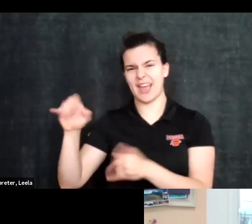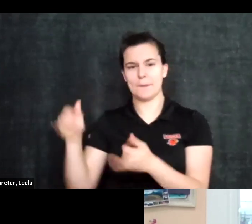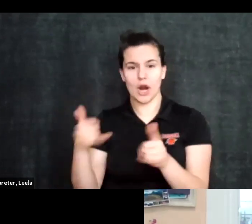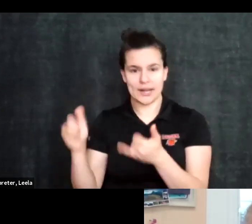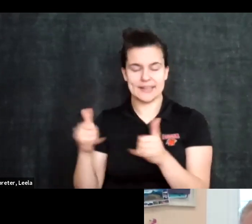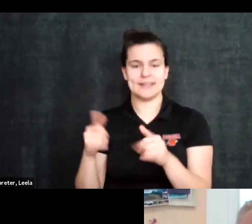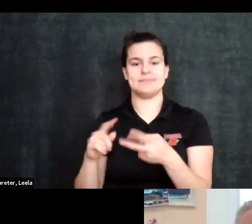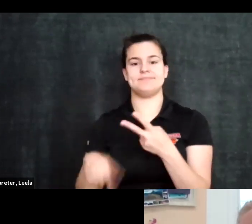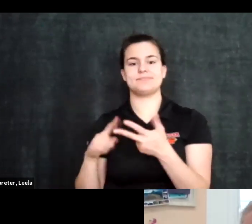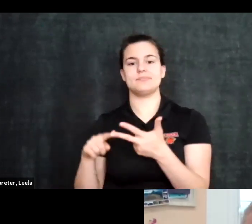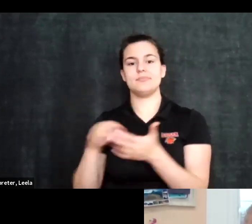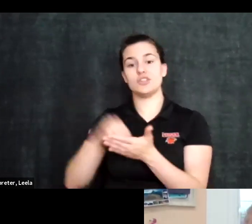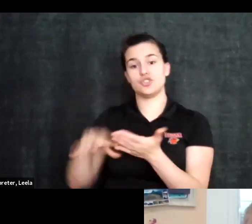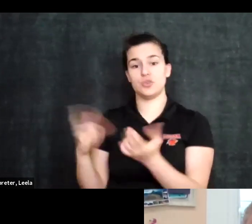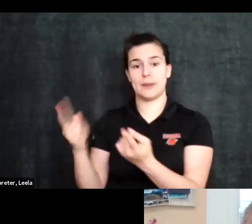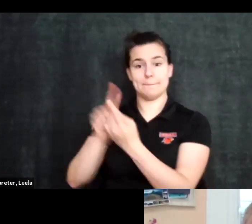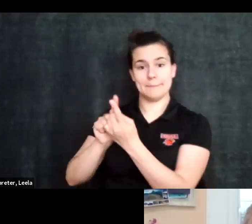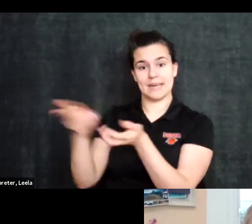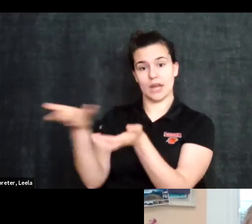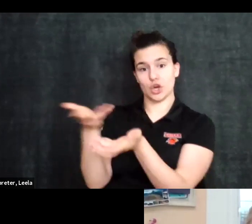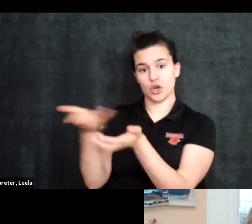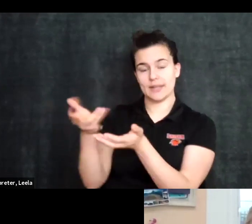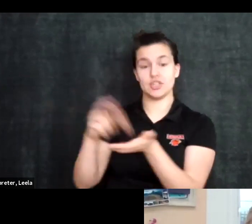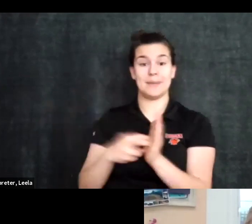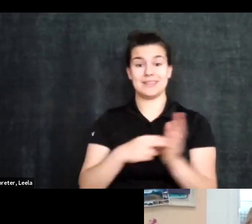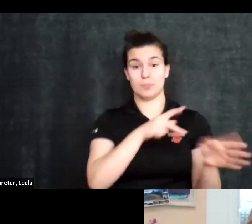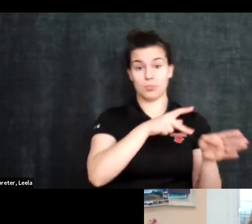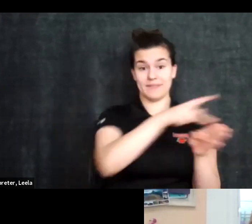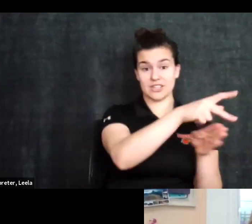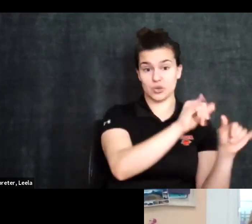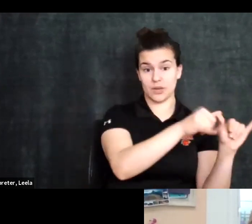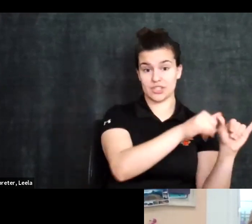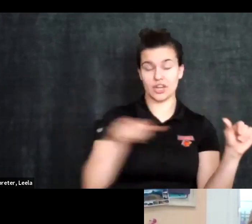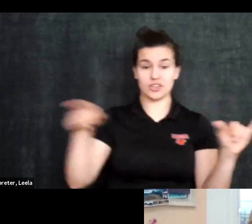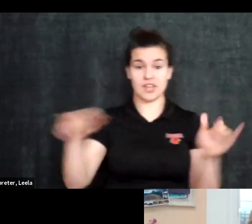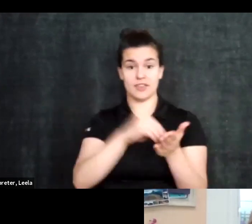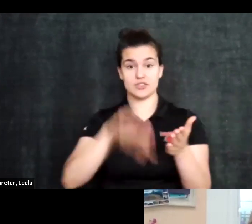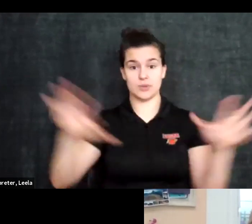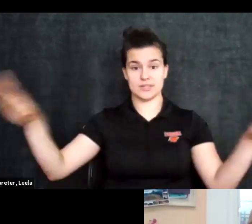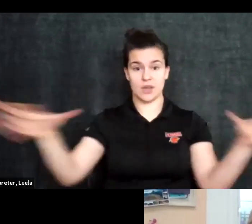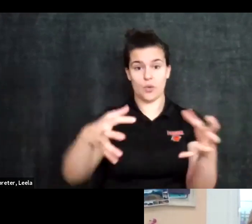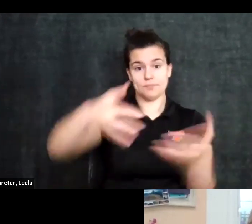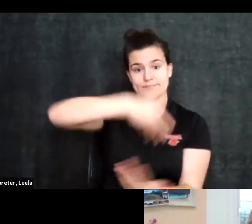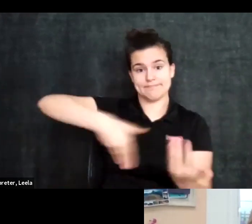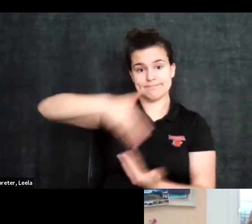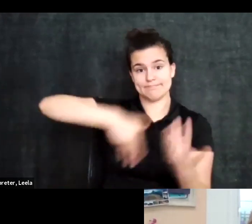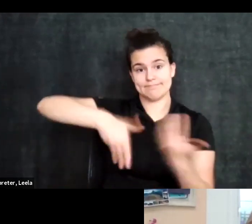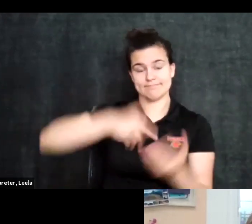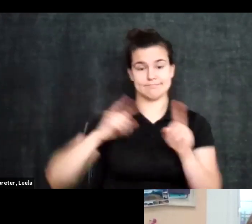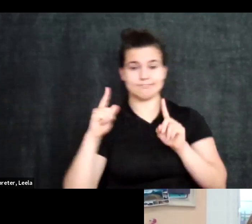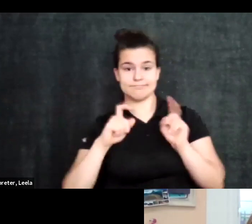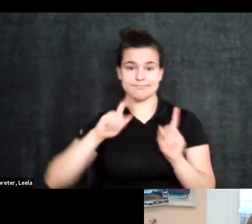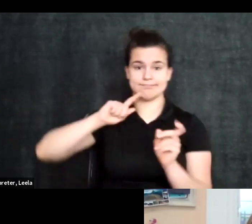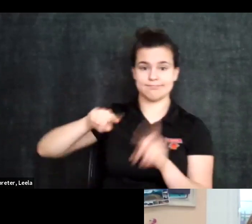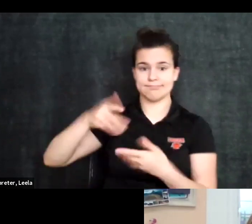meet and greets where students and professional engineers get to mingle and ask questions and get to know each other. The students also